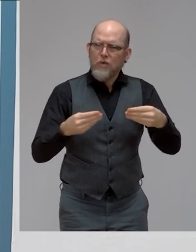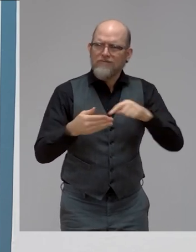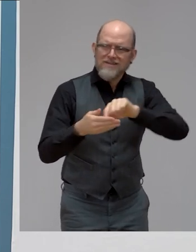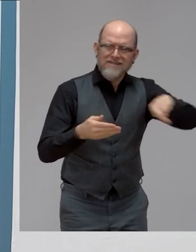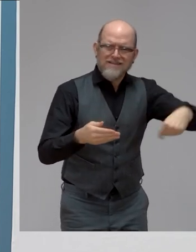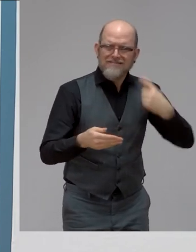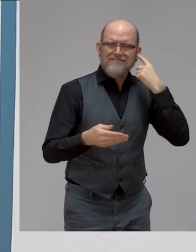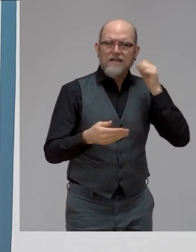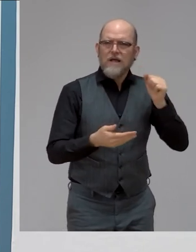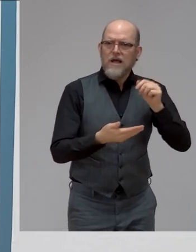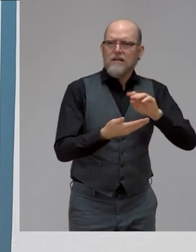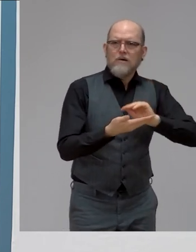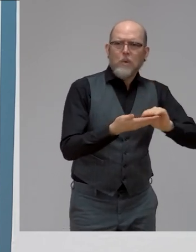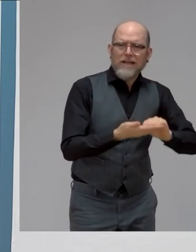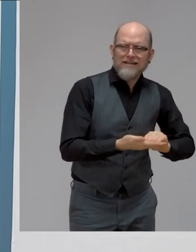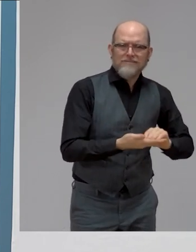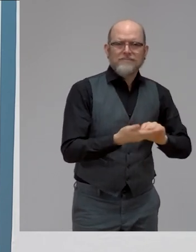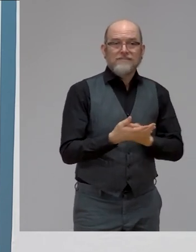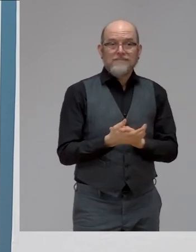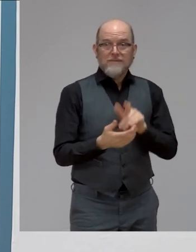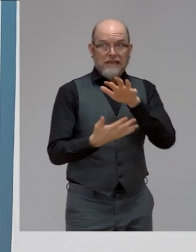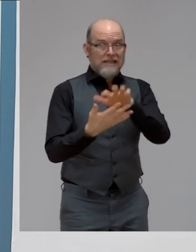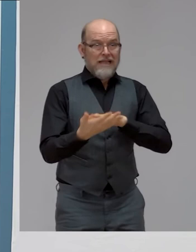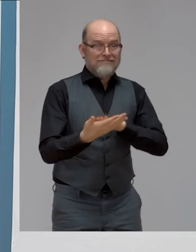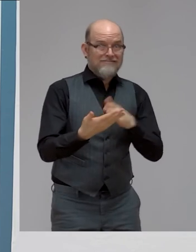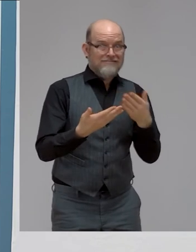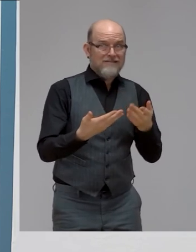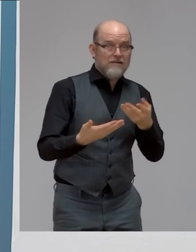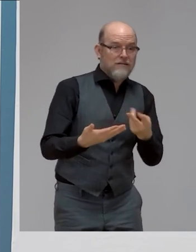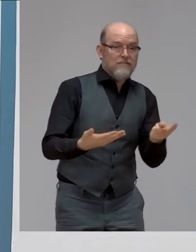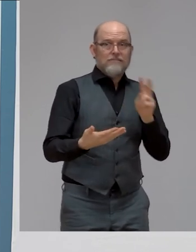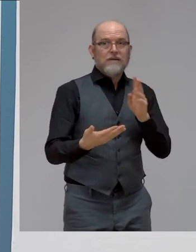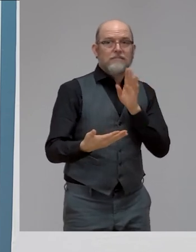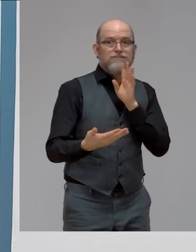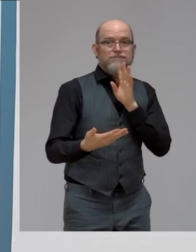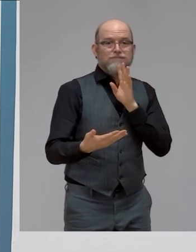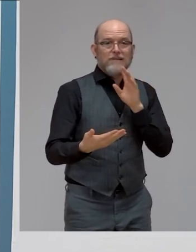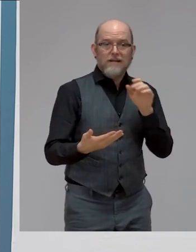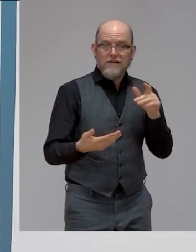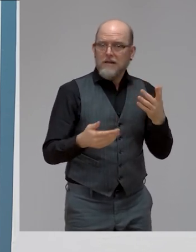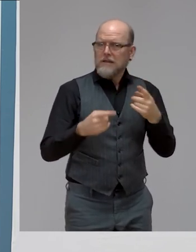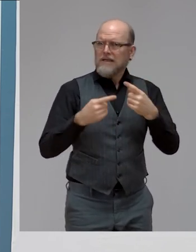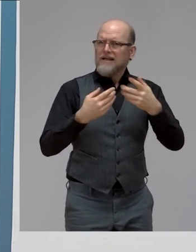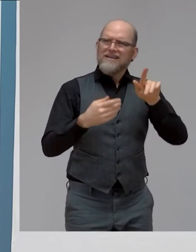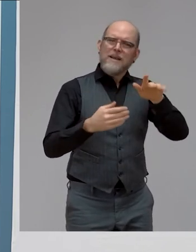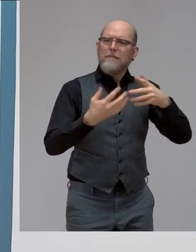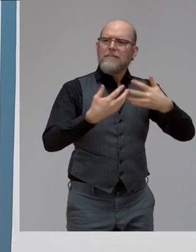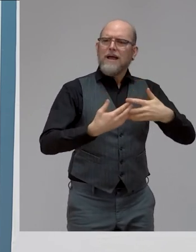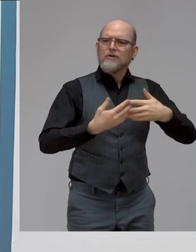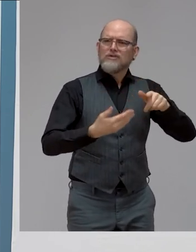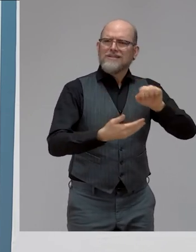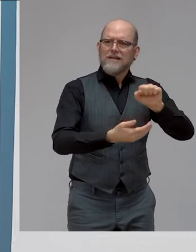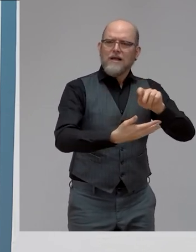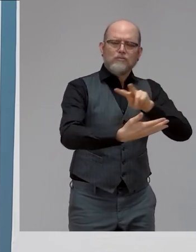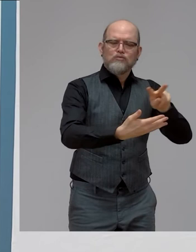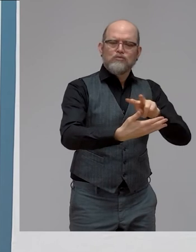text to speech, and automated reading devices. These products make it easier for blind and